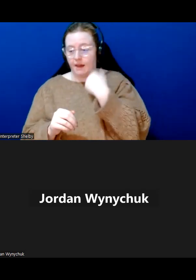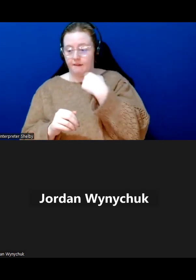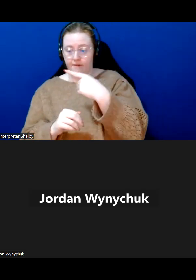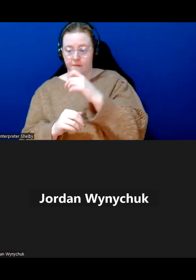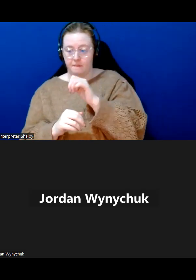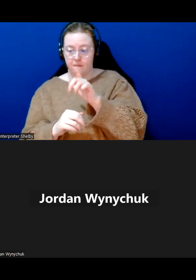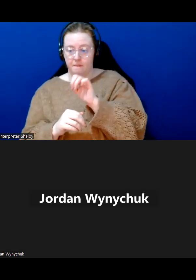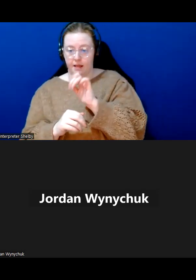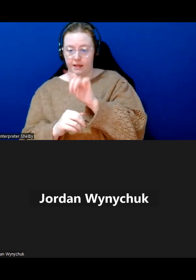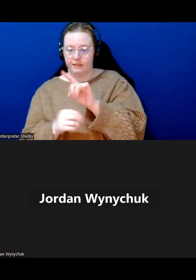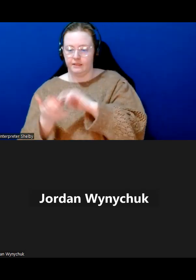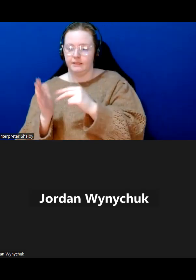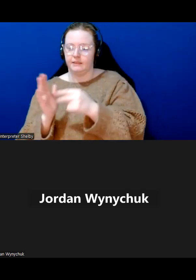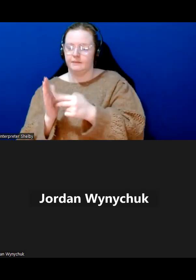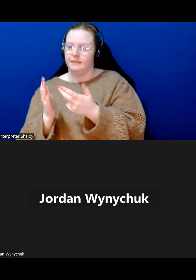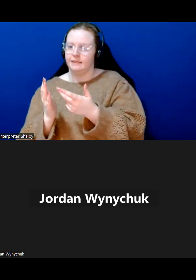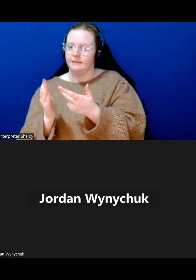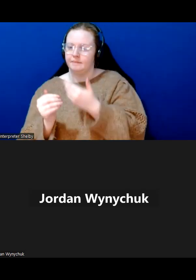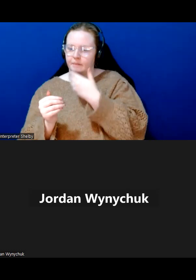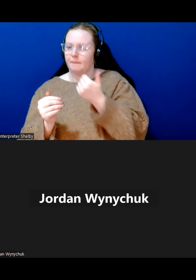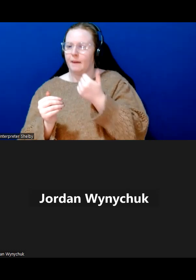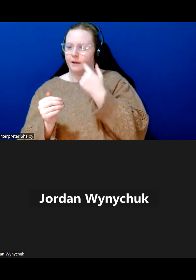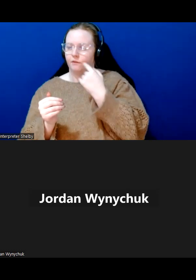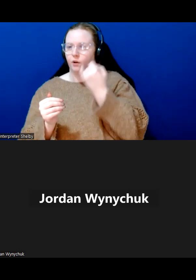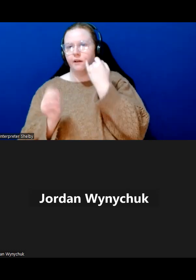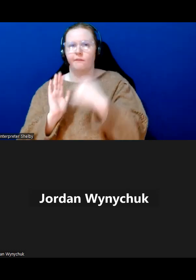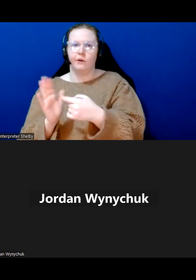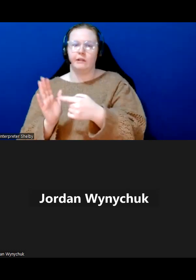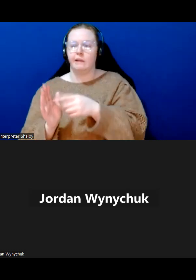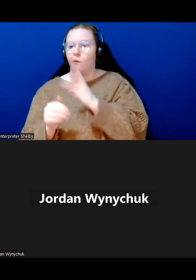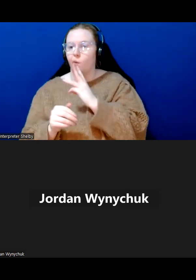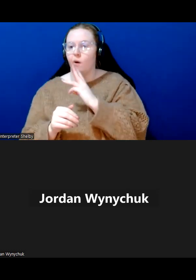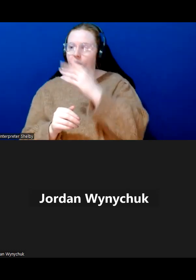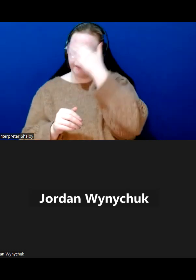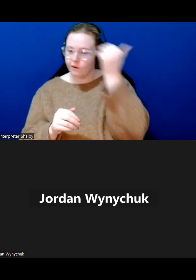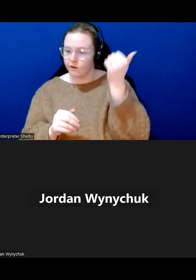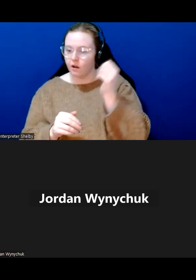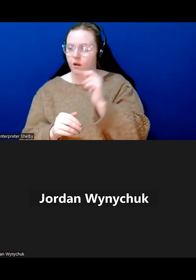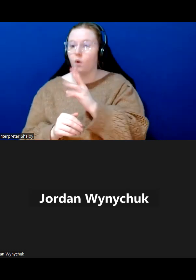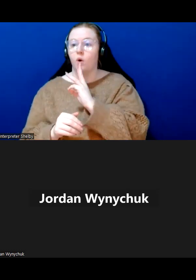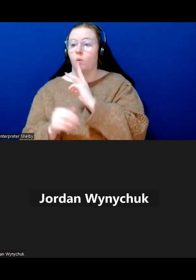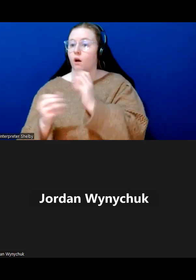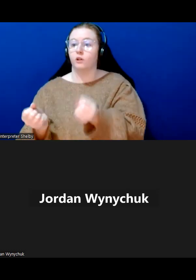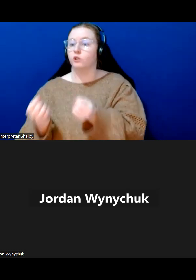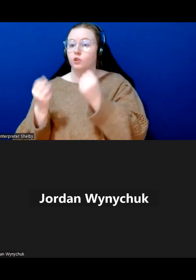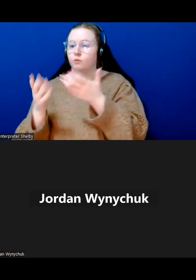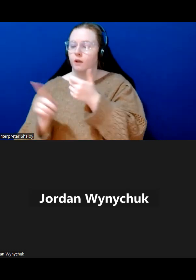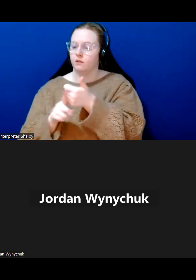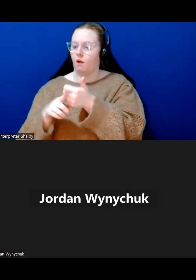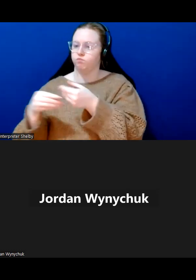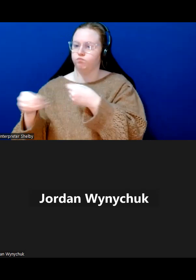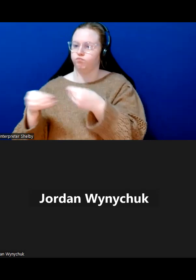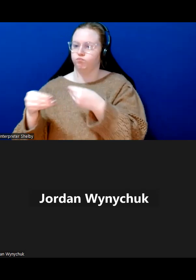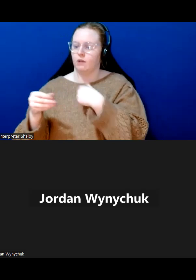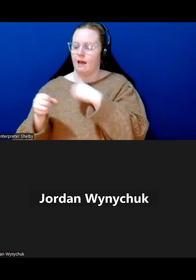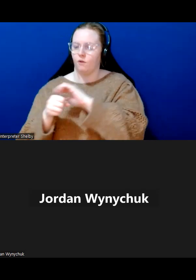they're a lot more forgiving for new growers. So if you forget to water for a day, or maybe if you overwater it a little bit, the coating on it will be a